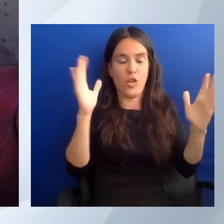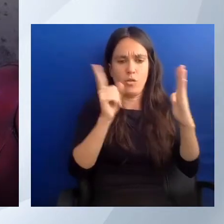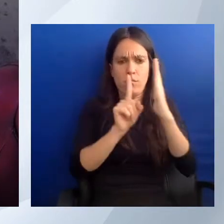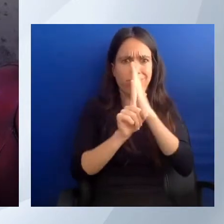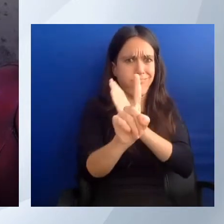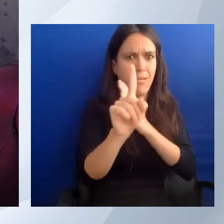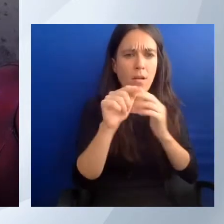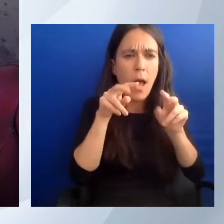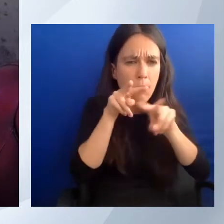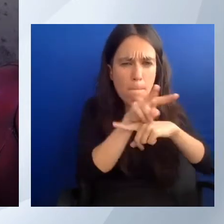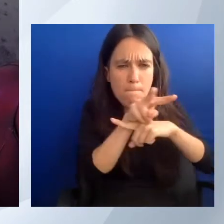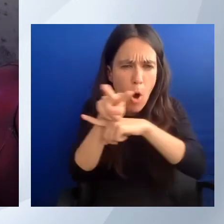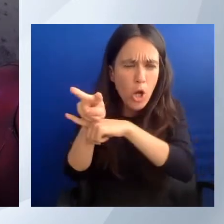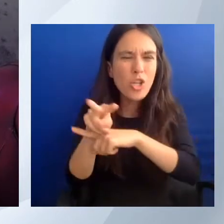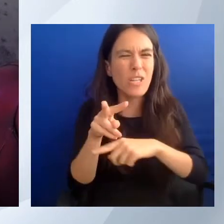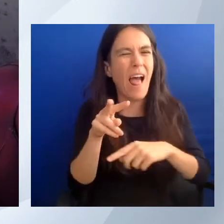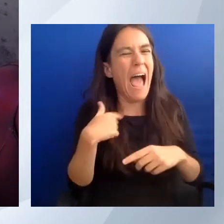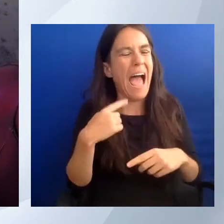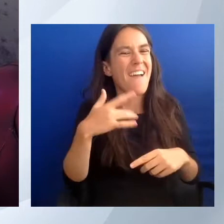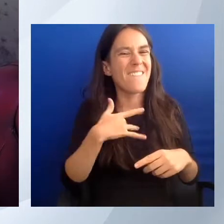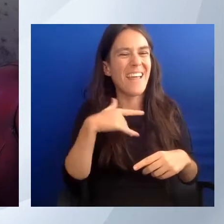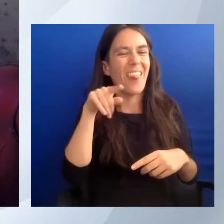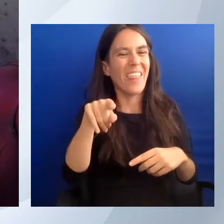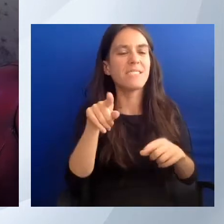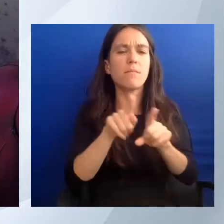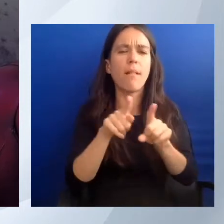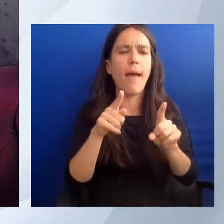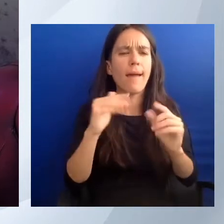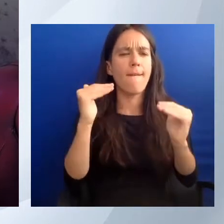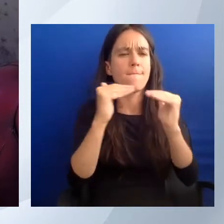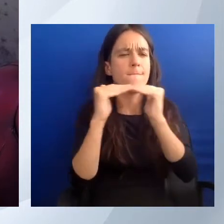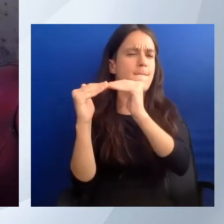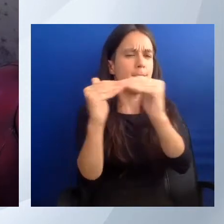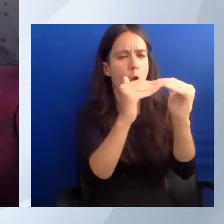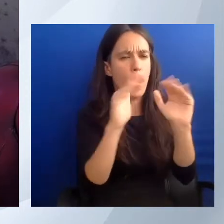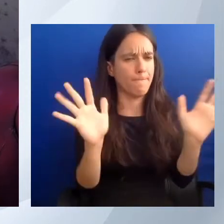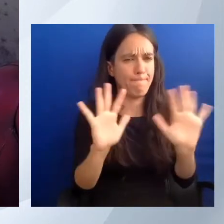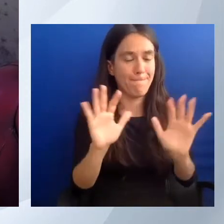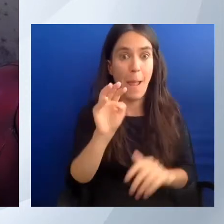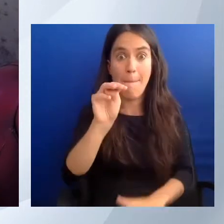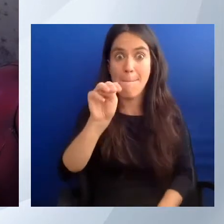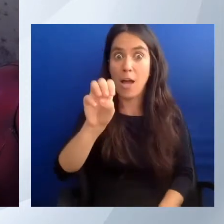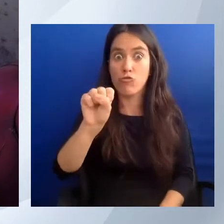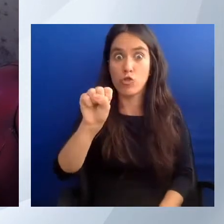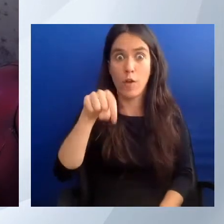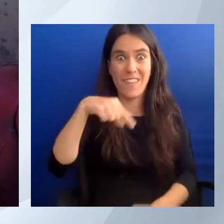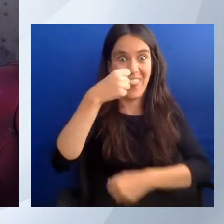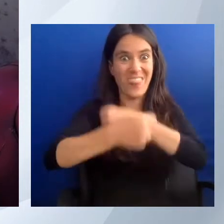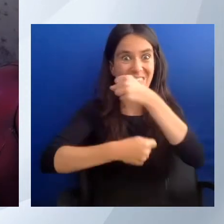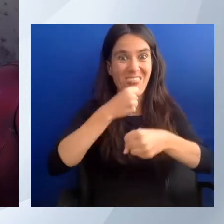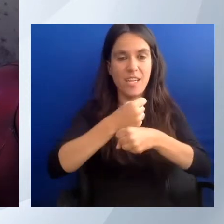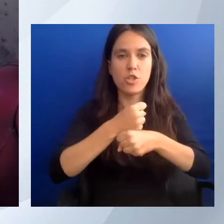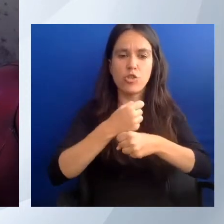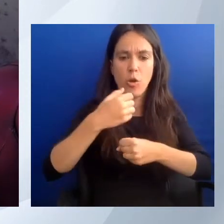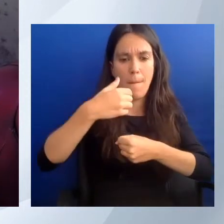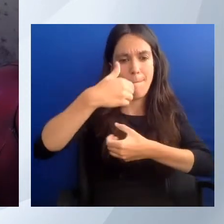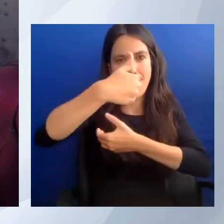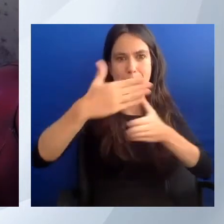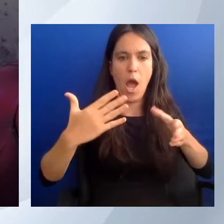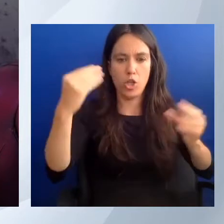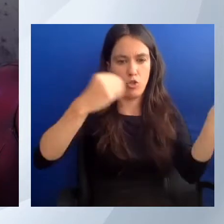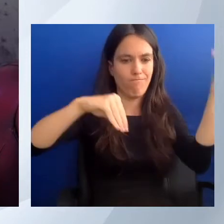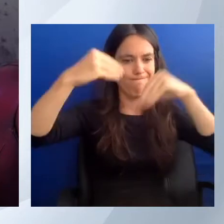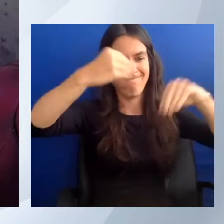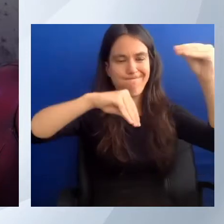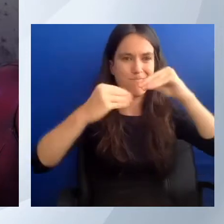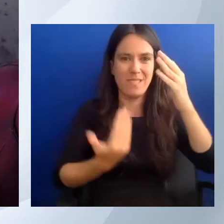so that's a problem. And what Microsoft has done this year is they built a package called Fairlearn that allows me to measure